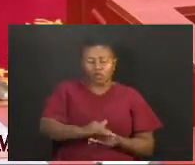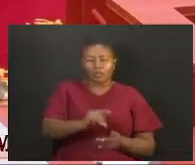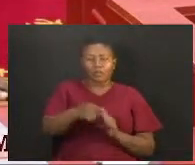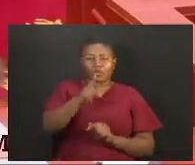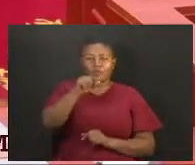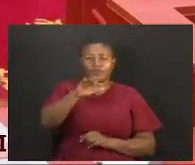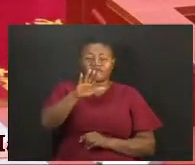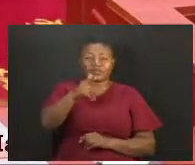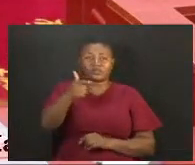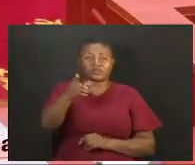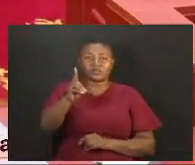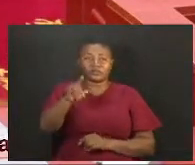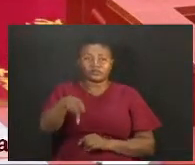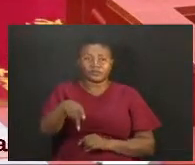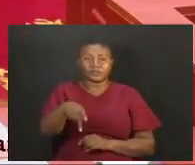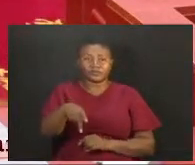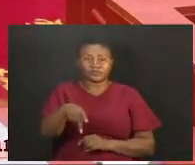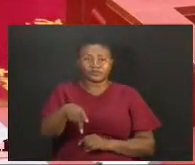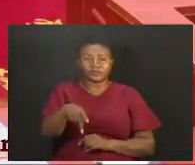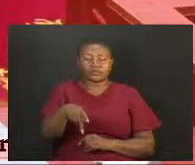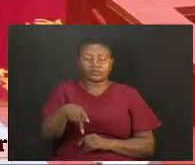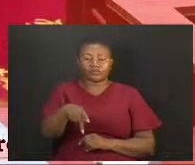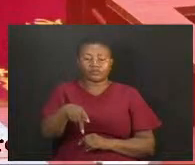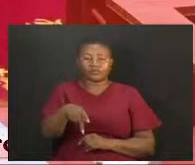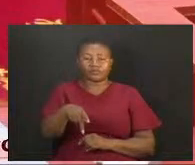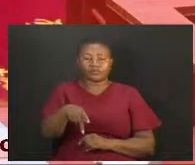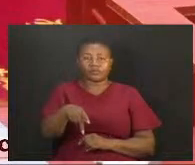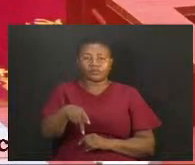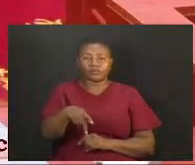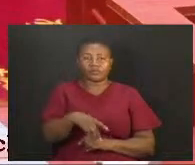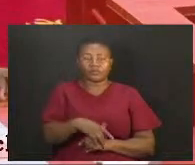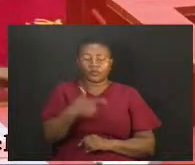Mr. Speaker, gross international reserves,